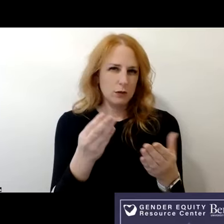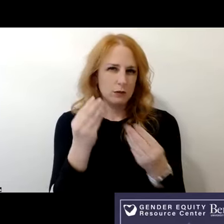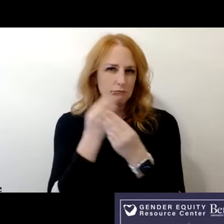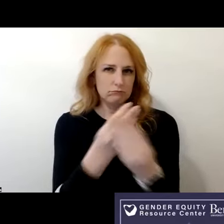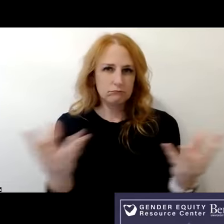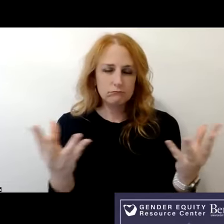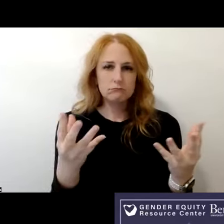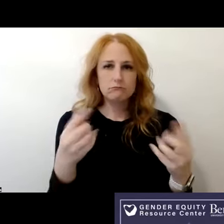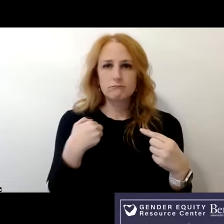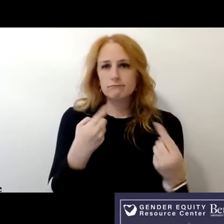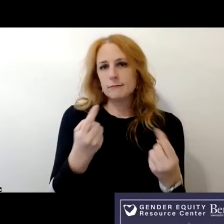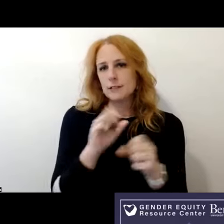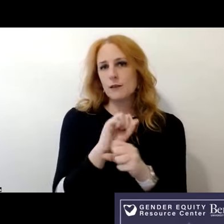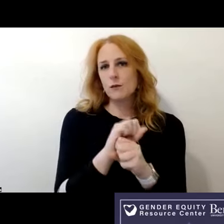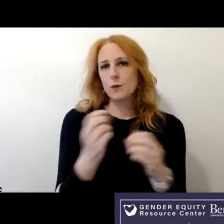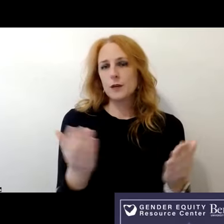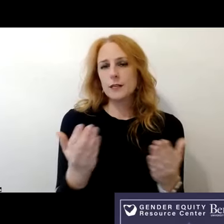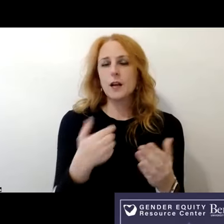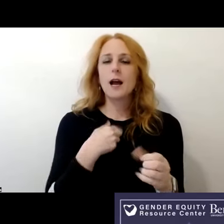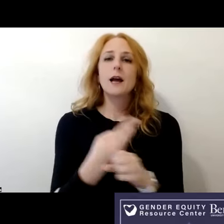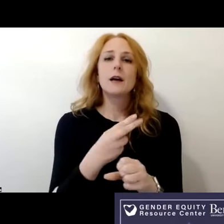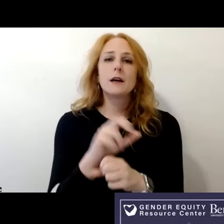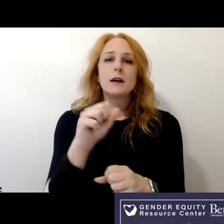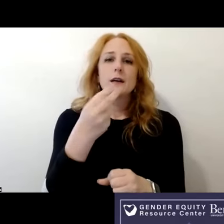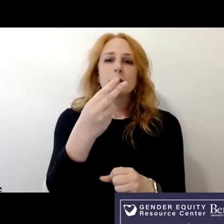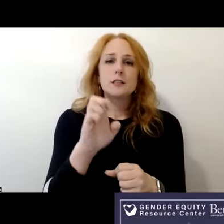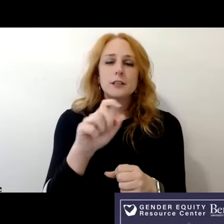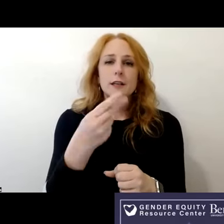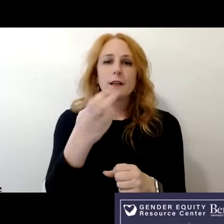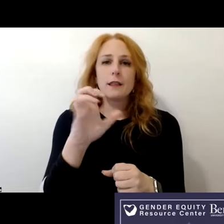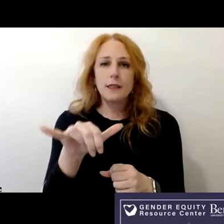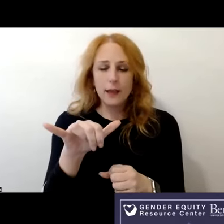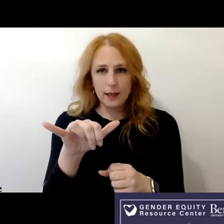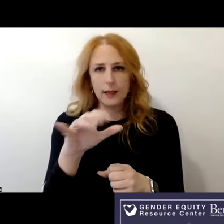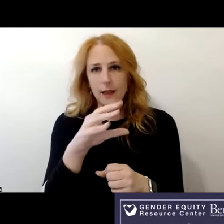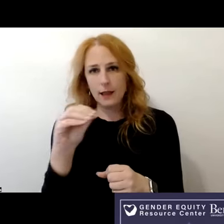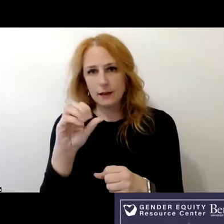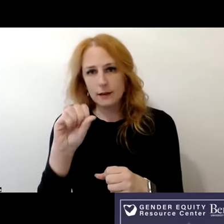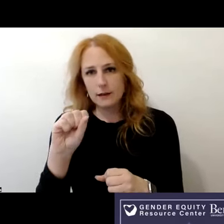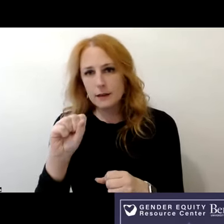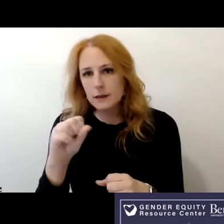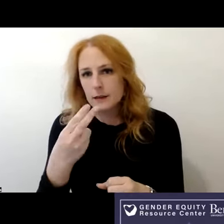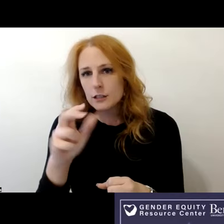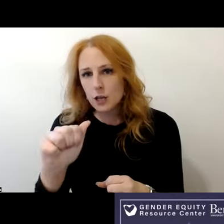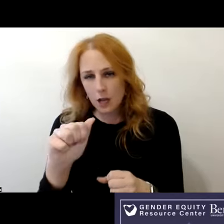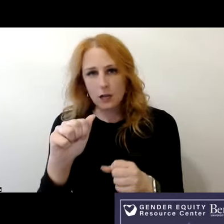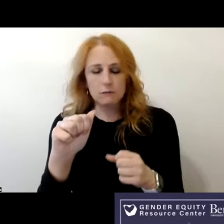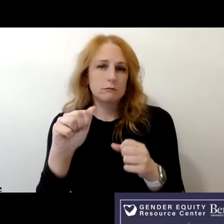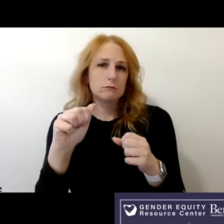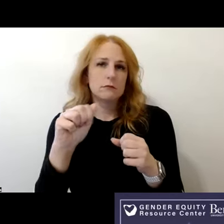my time here. I use she, they, and sha pronouns, sha being the Tagalog all gender pronoun.